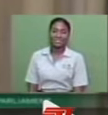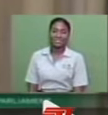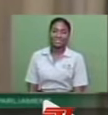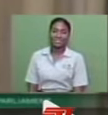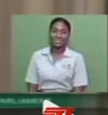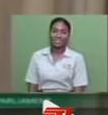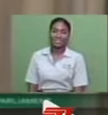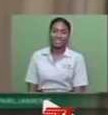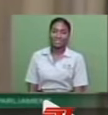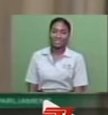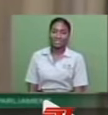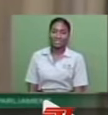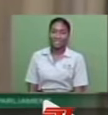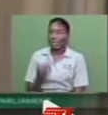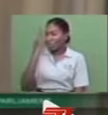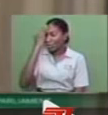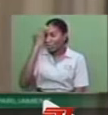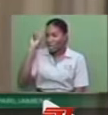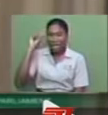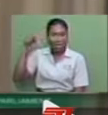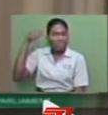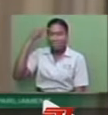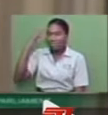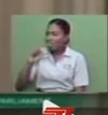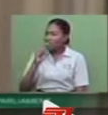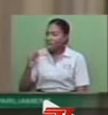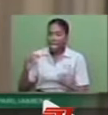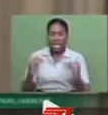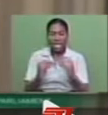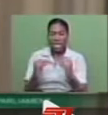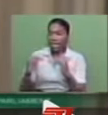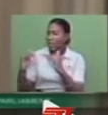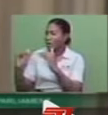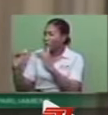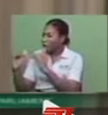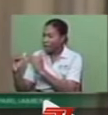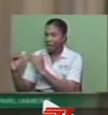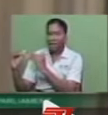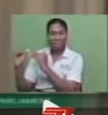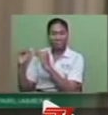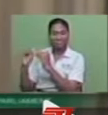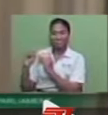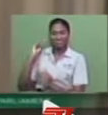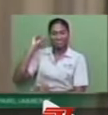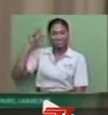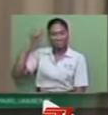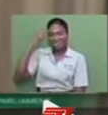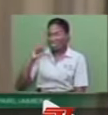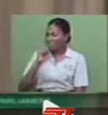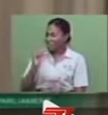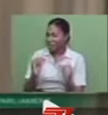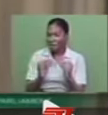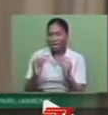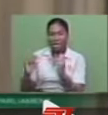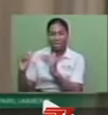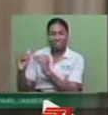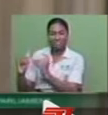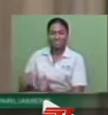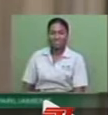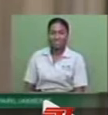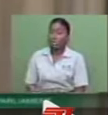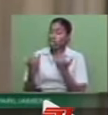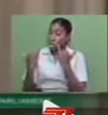on the basis of inequality of treatment by a public authority. I turn now to property